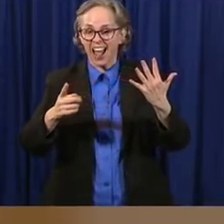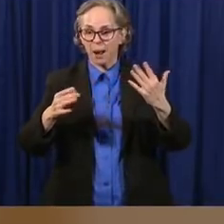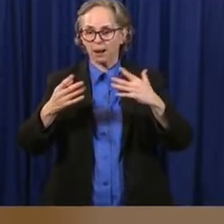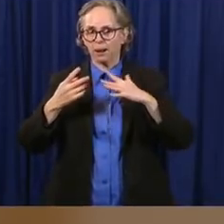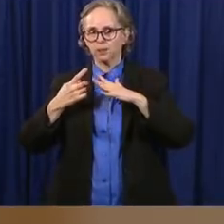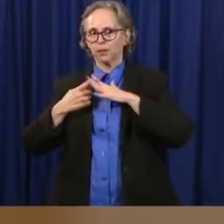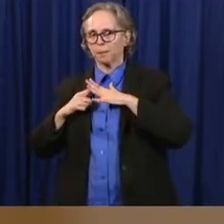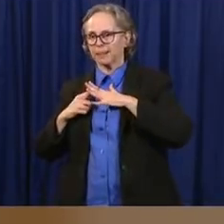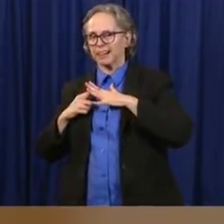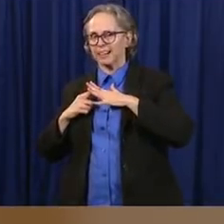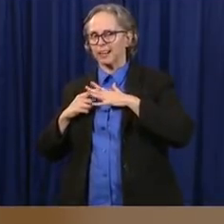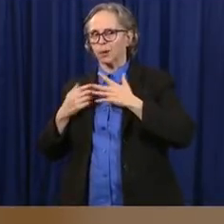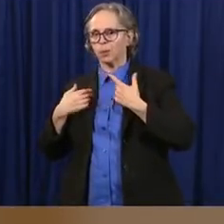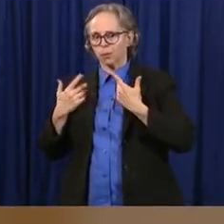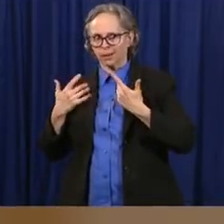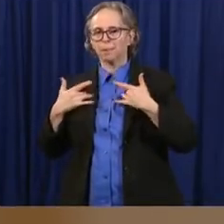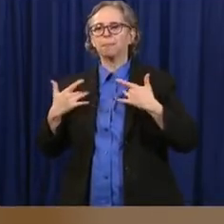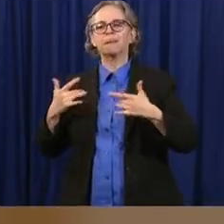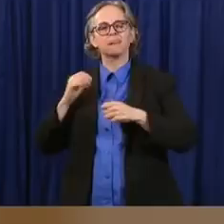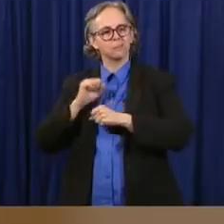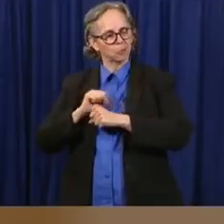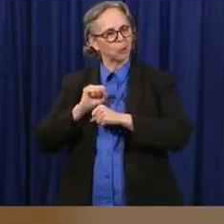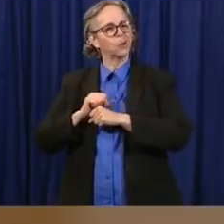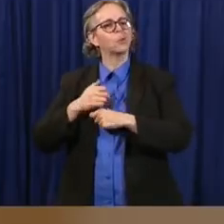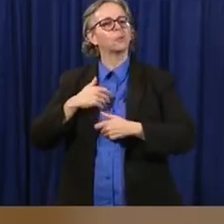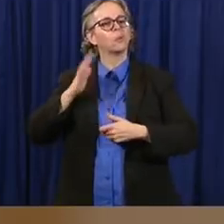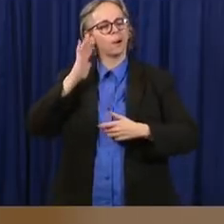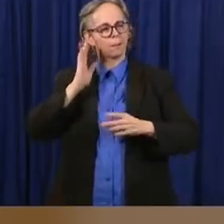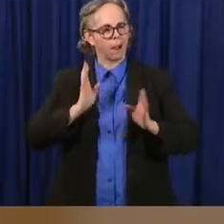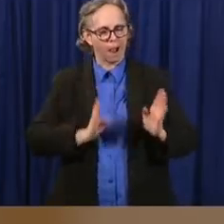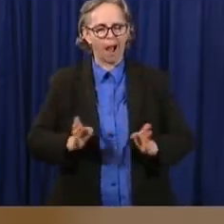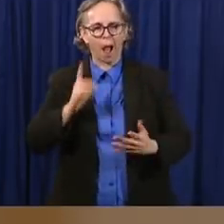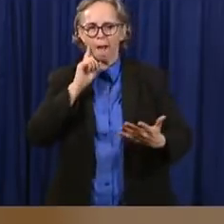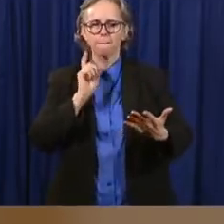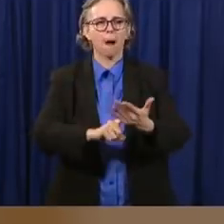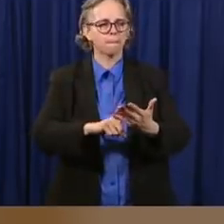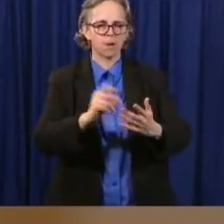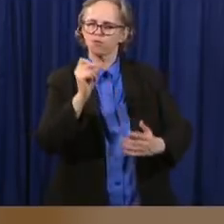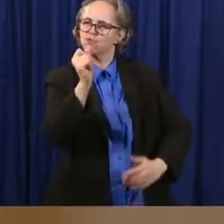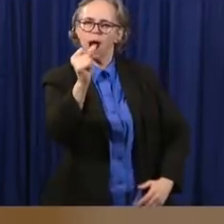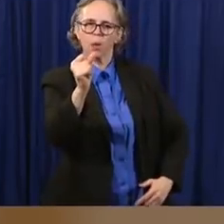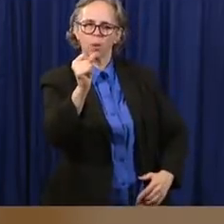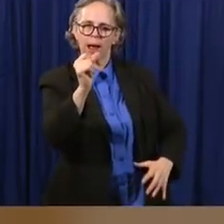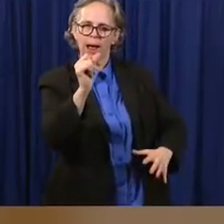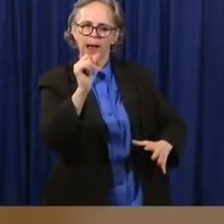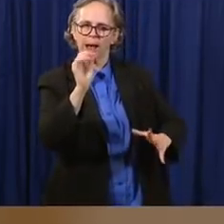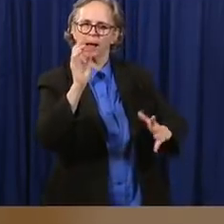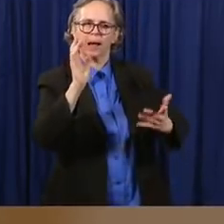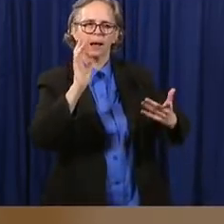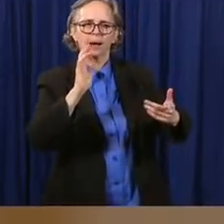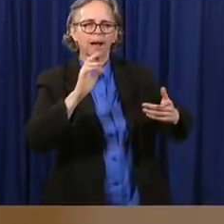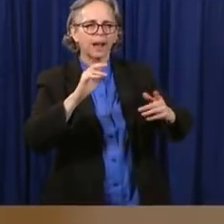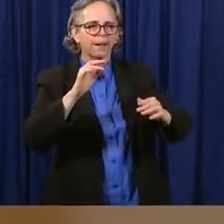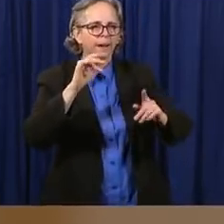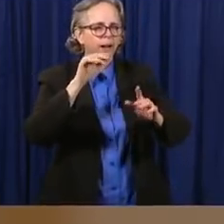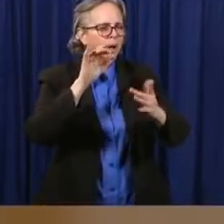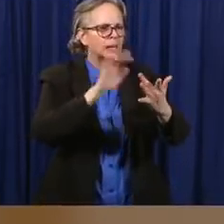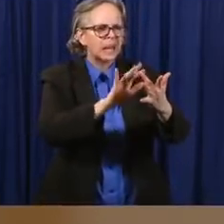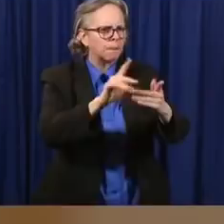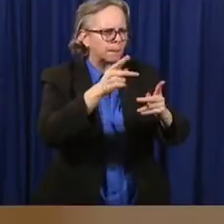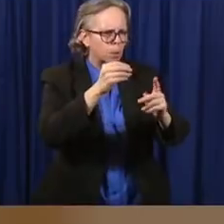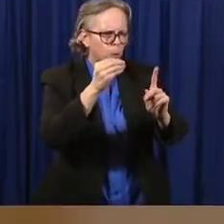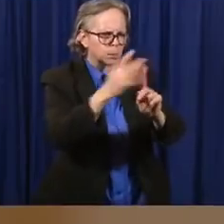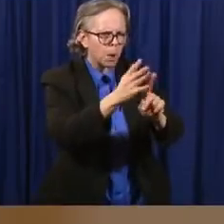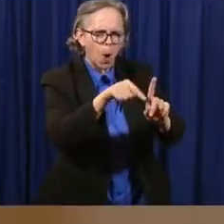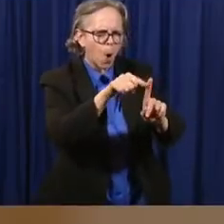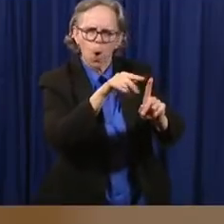work. We will be able to catch a case right away, and then contact all the people who've been exposed to them, and